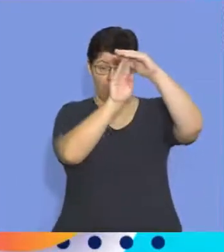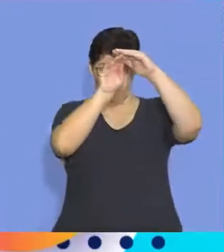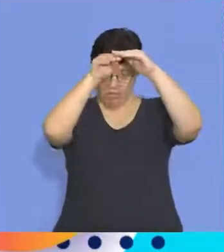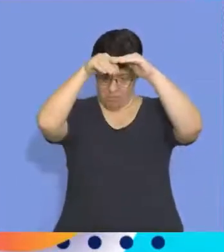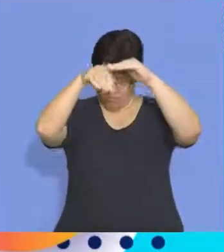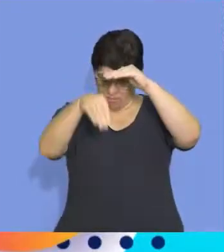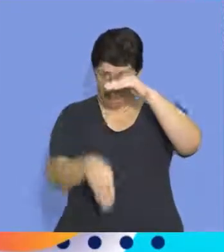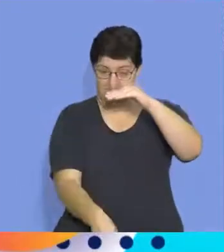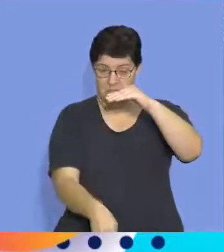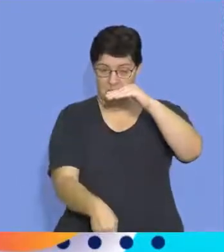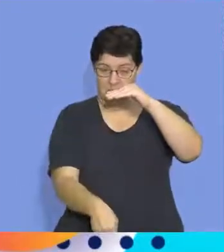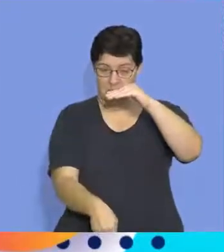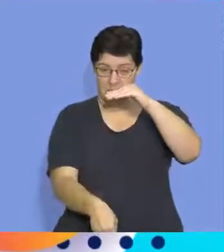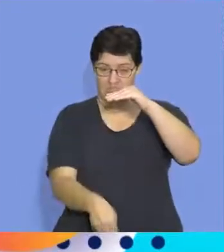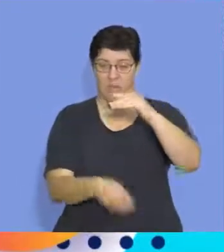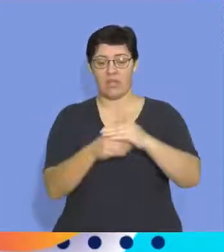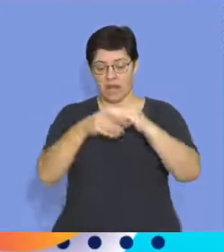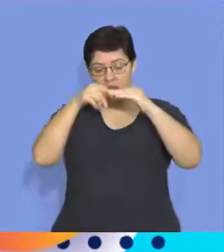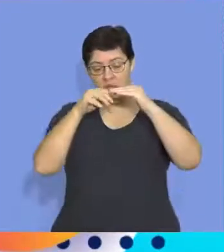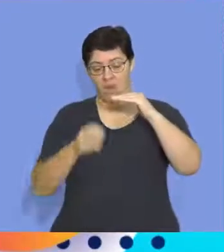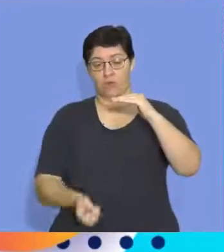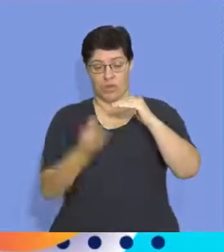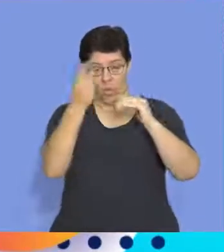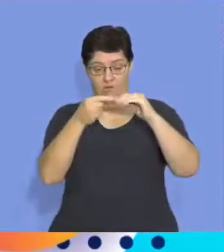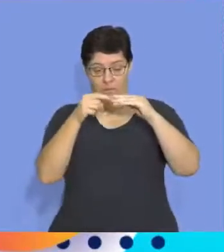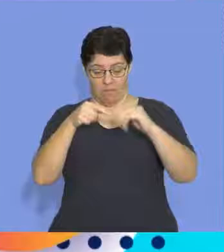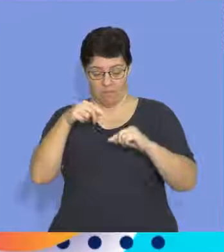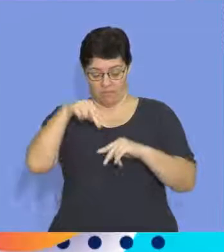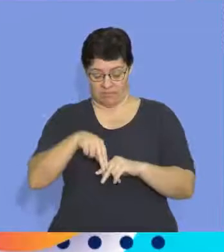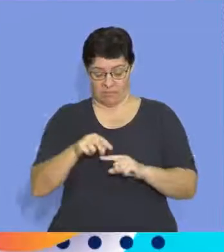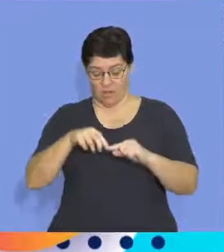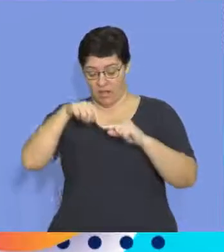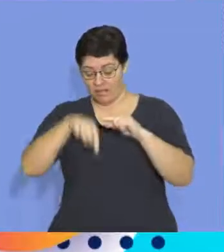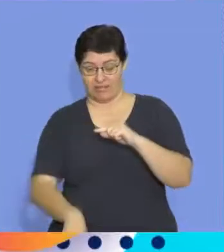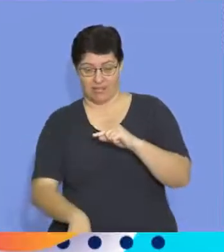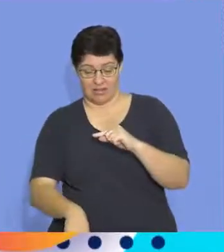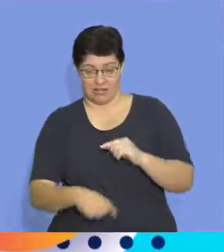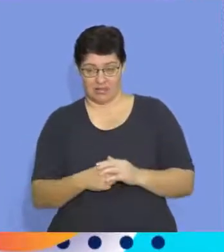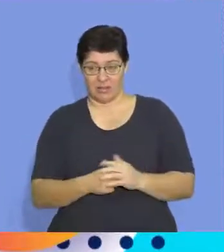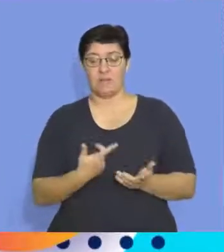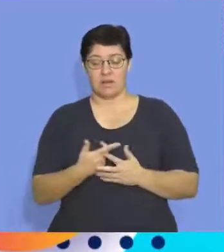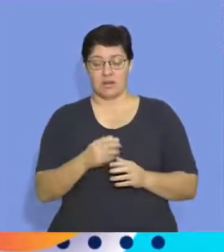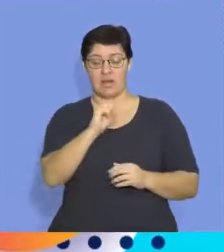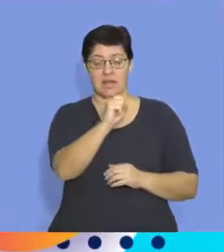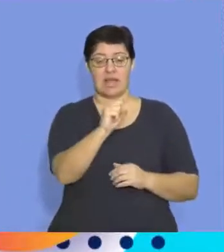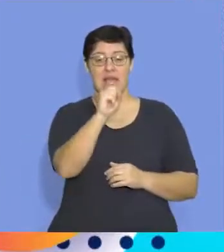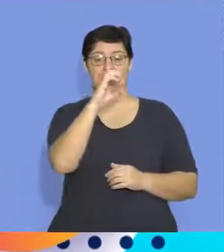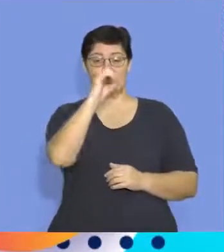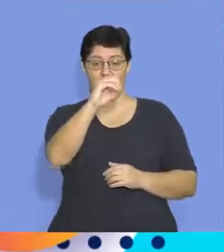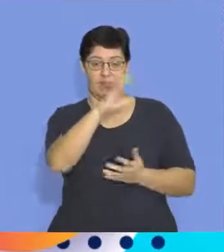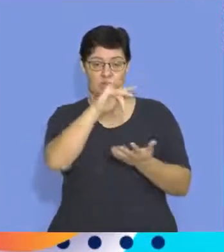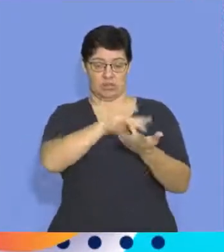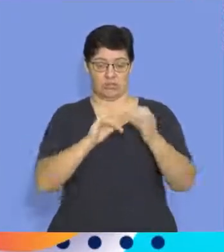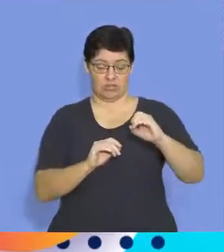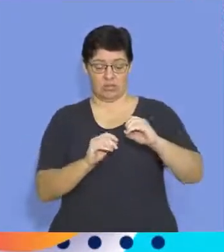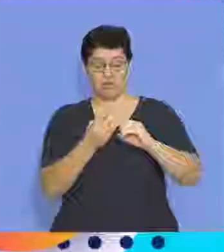it's going to come back down and go below where I threw it from. And where we threw it from is my zero position. So the